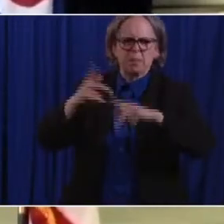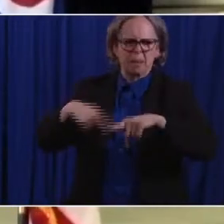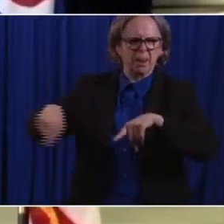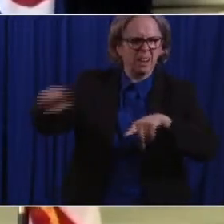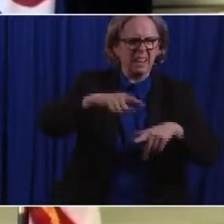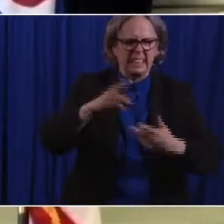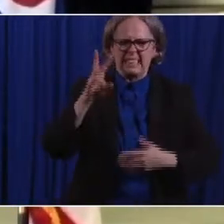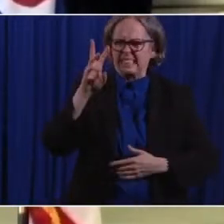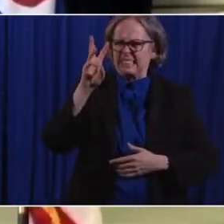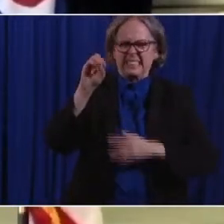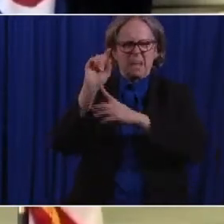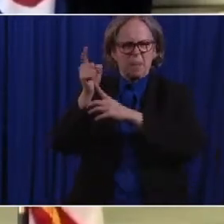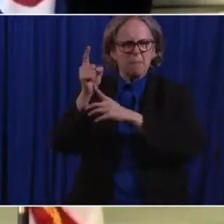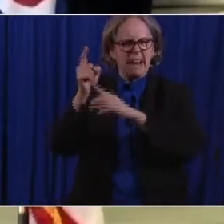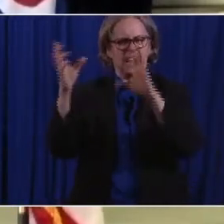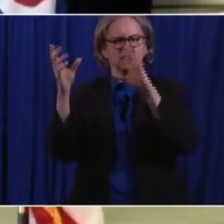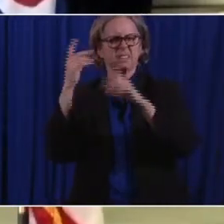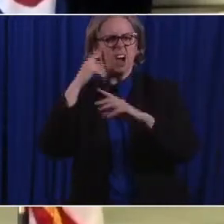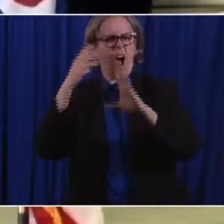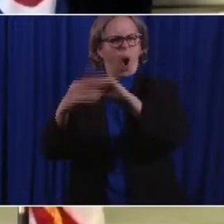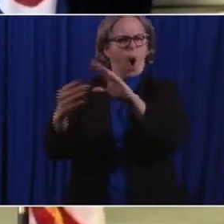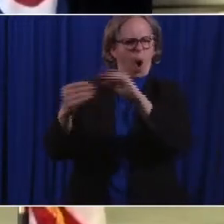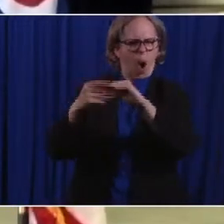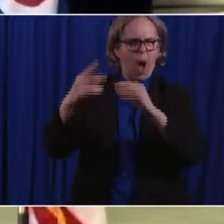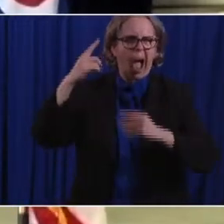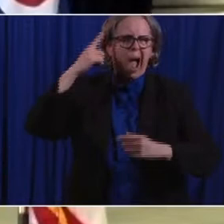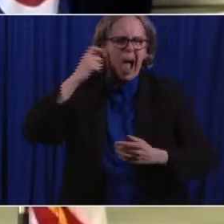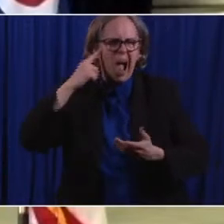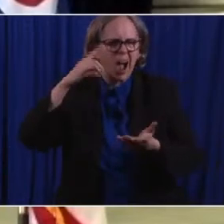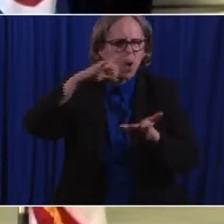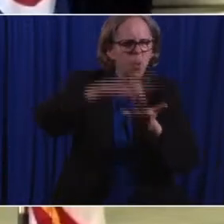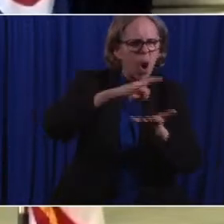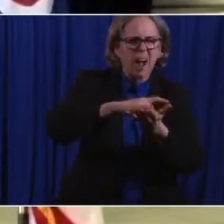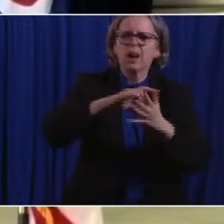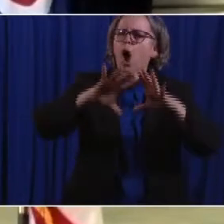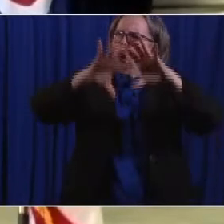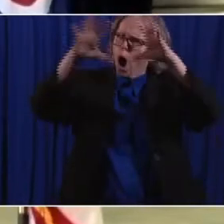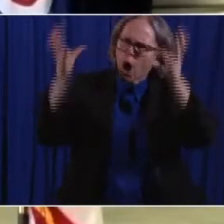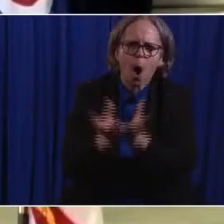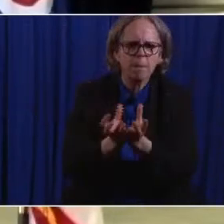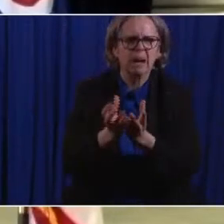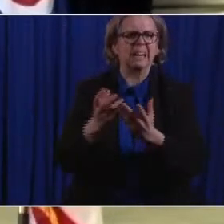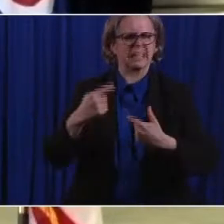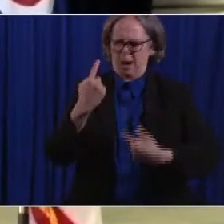States, United Kingdom, all around the globe.